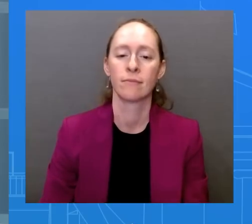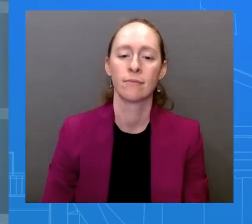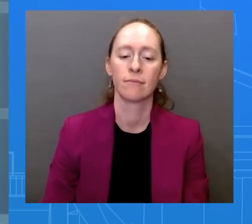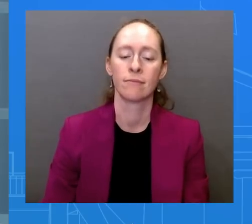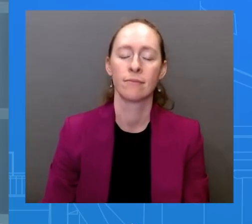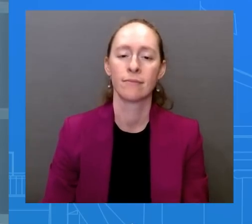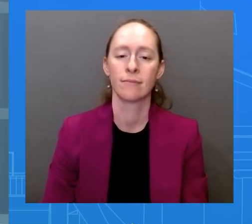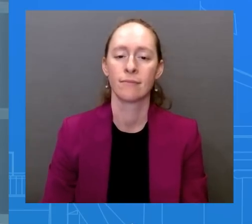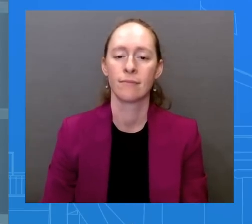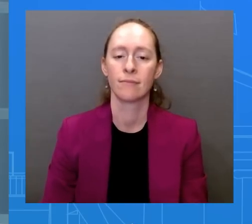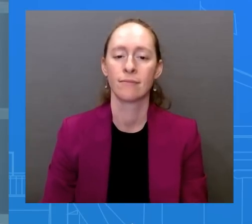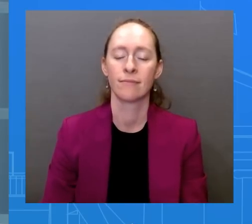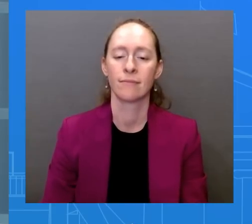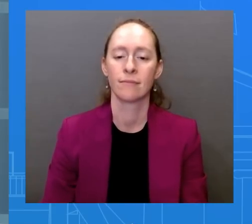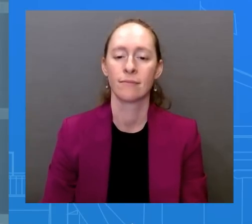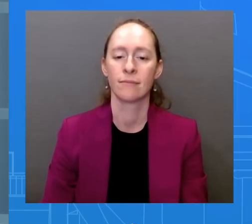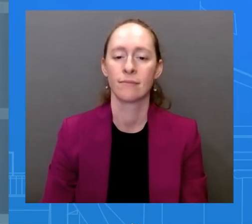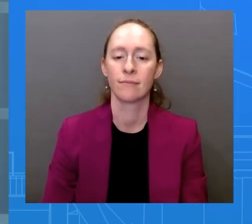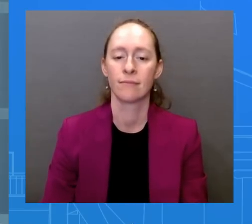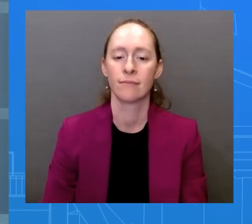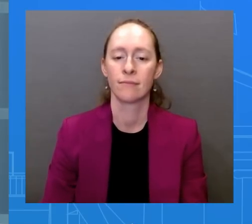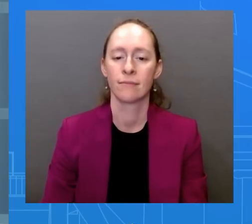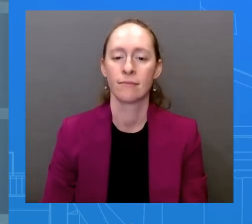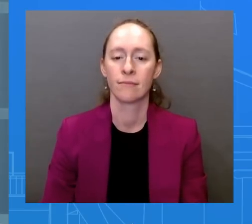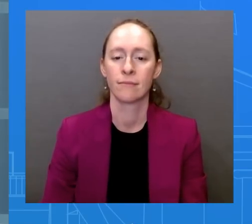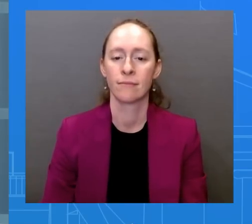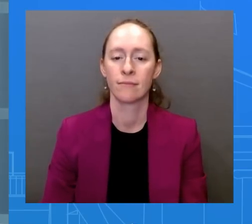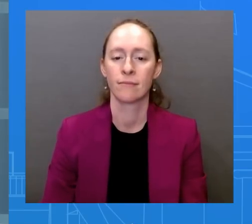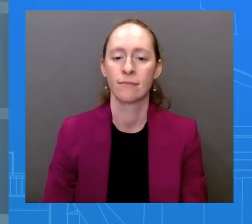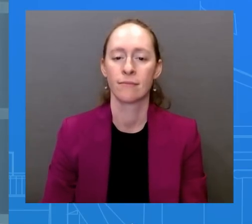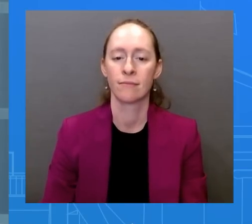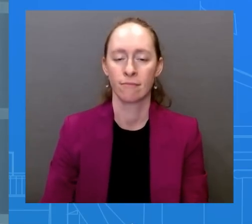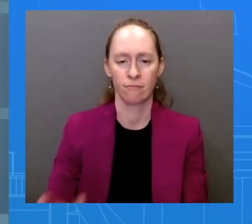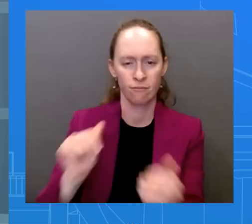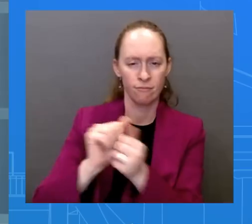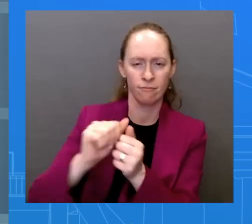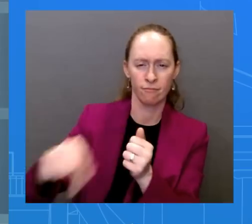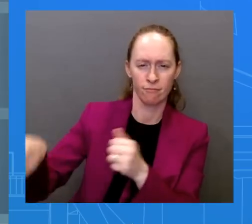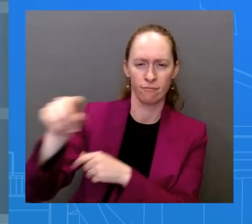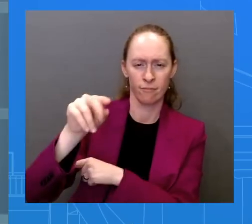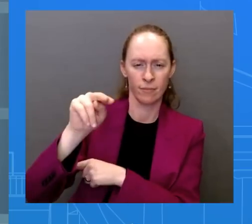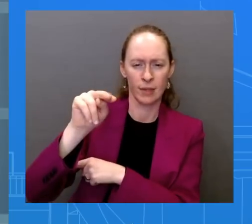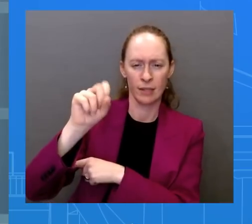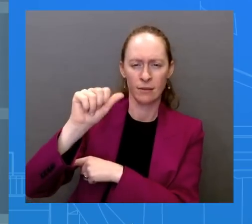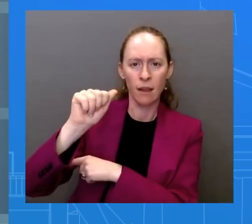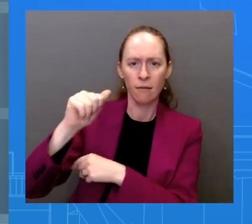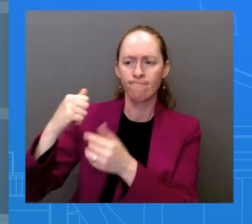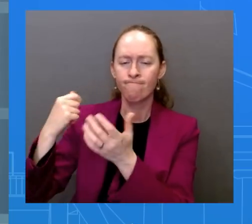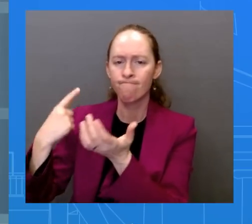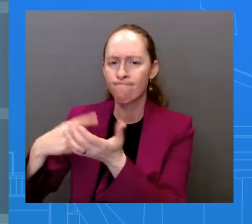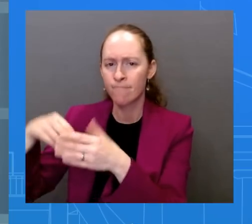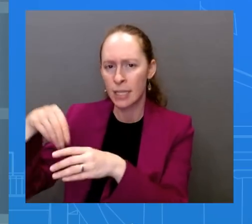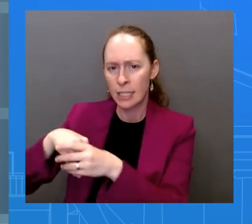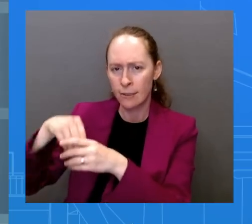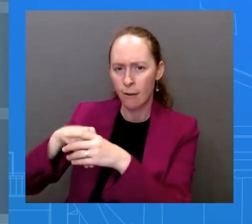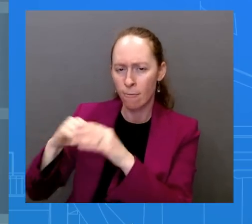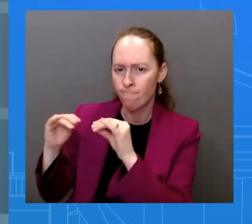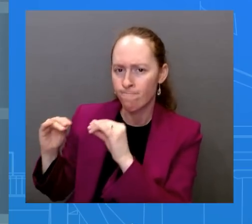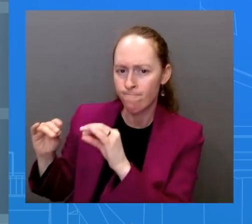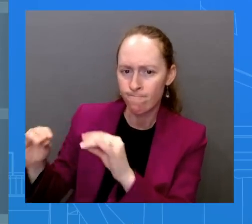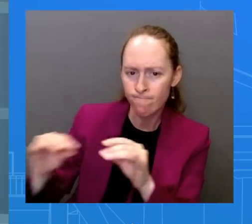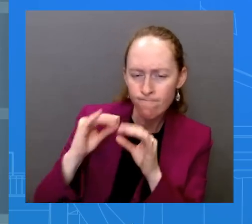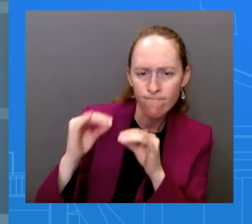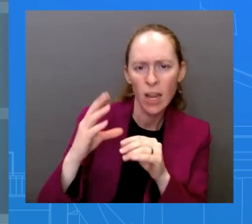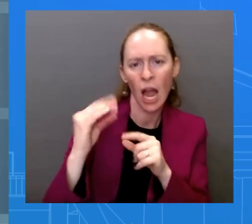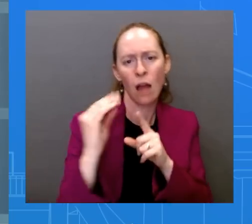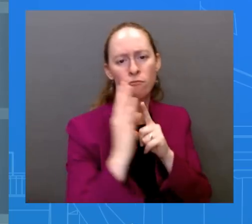NSC and his team has had private conversations and communicated privately, directly to the Russians, and